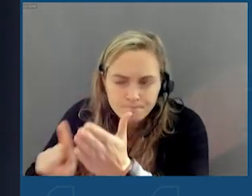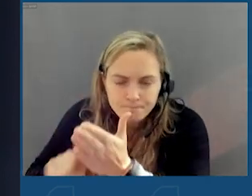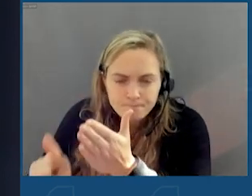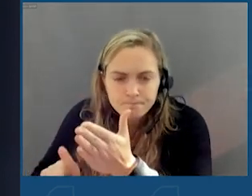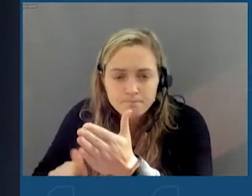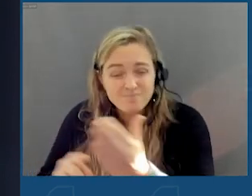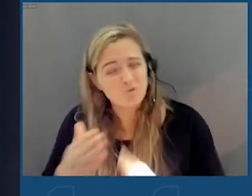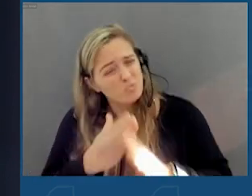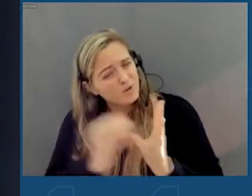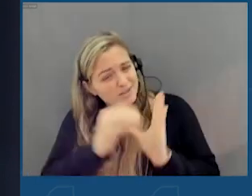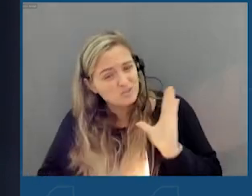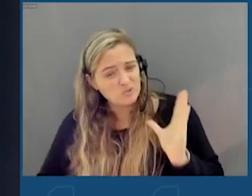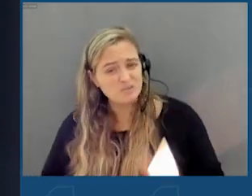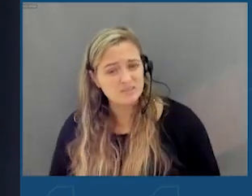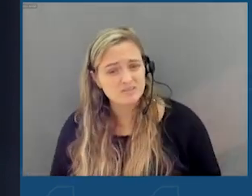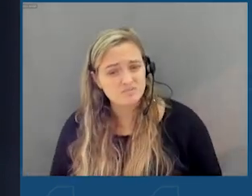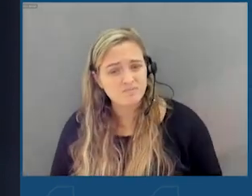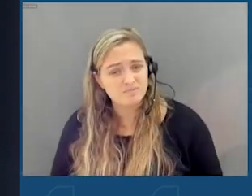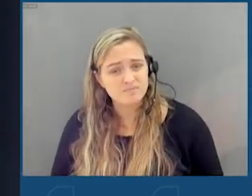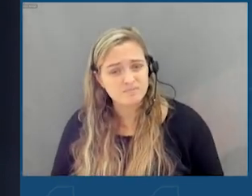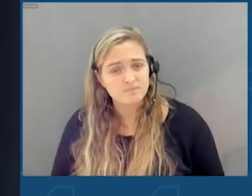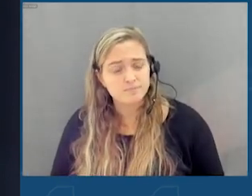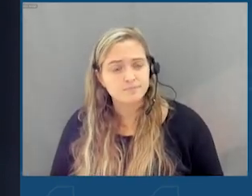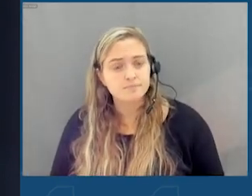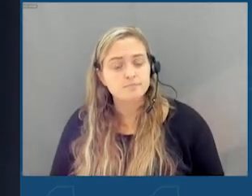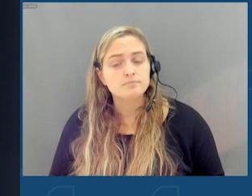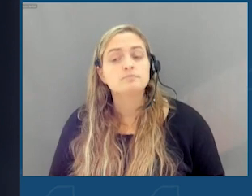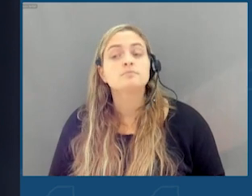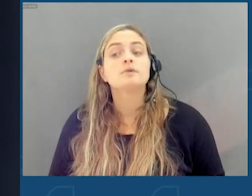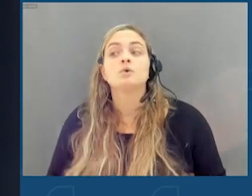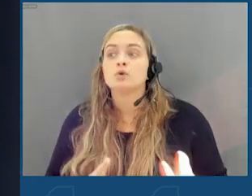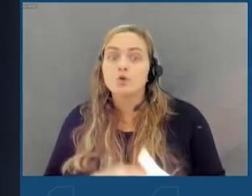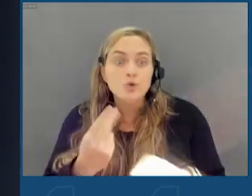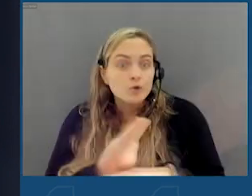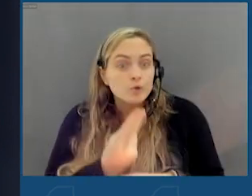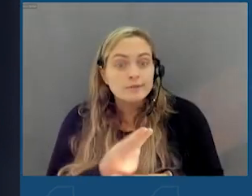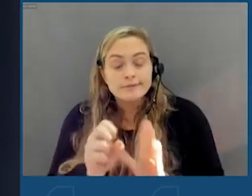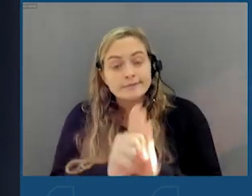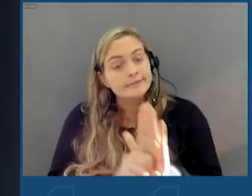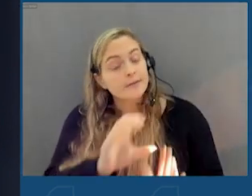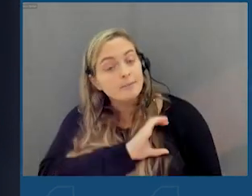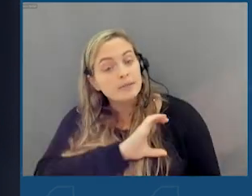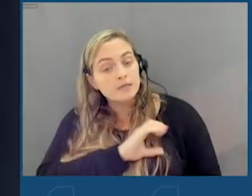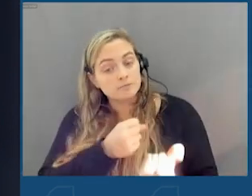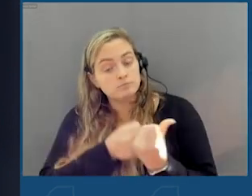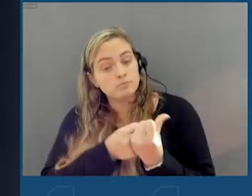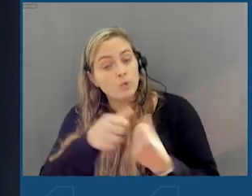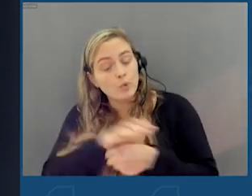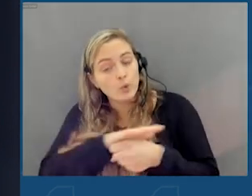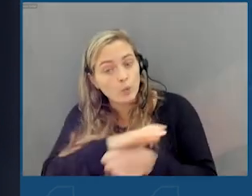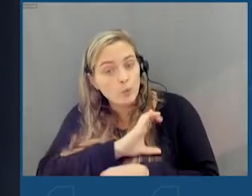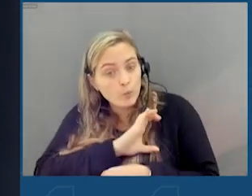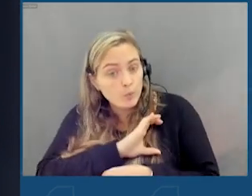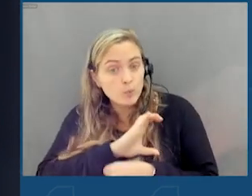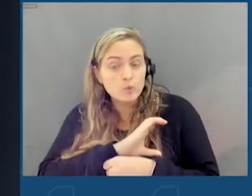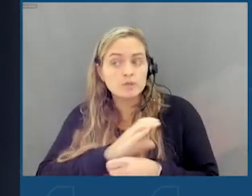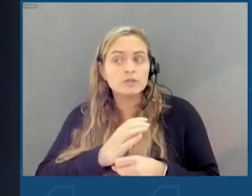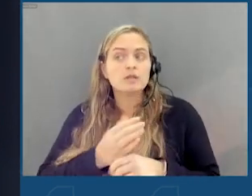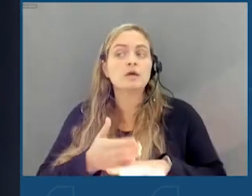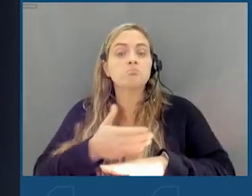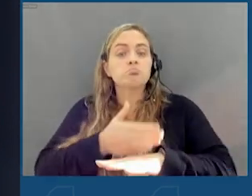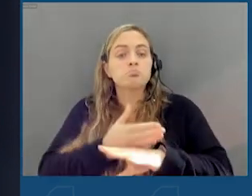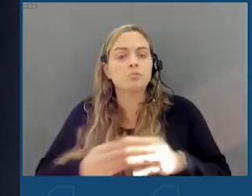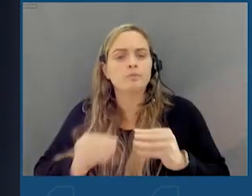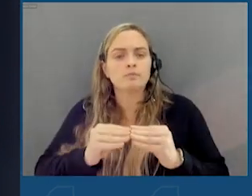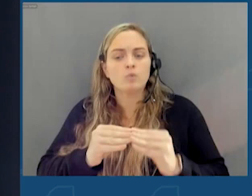our students. I mobilized our state police to support local authorities as they increase protection